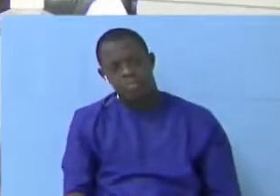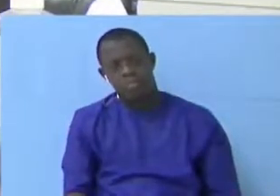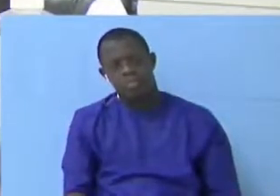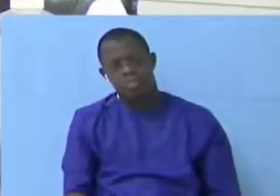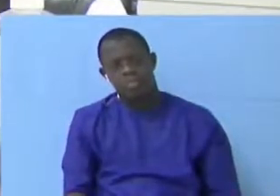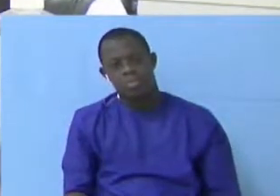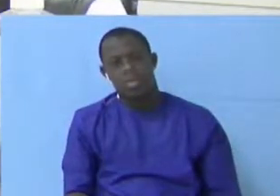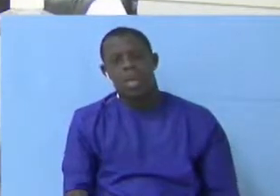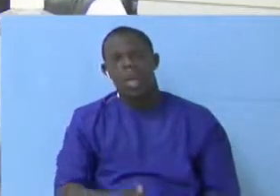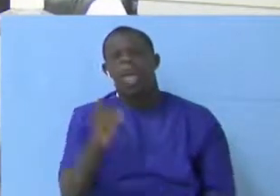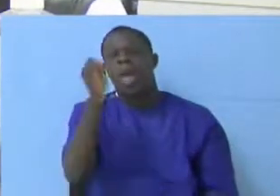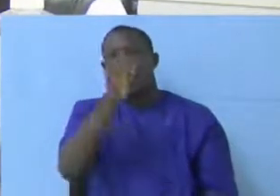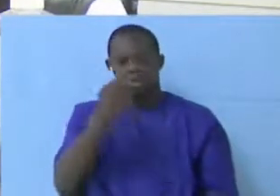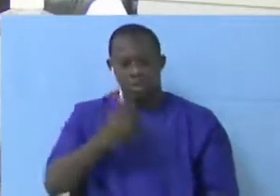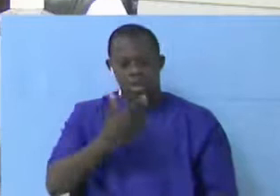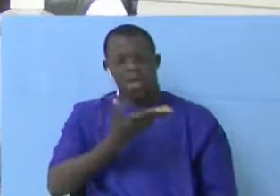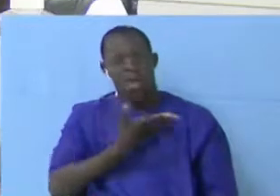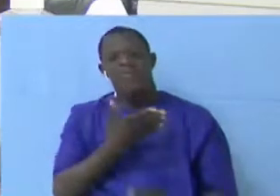Because of the role I was playing,